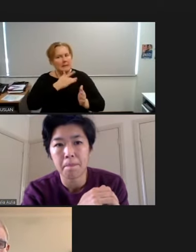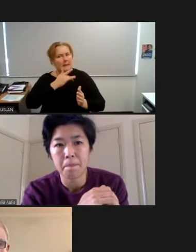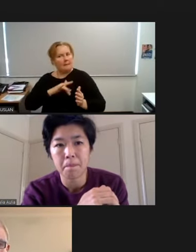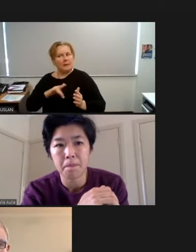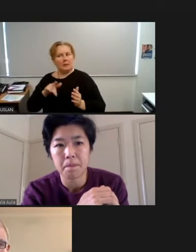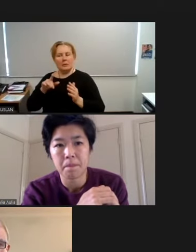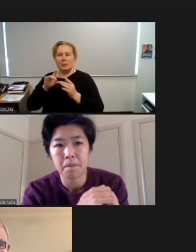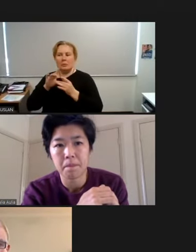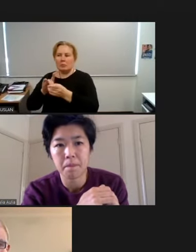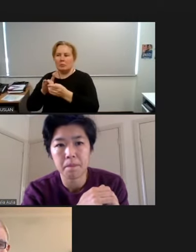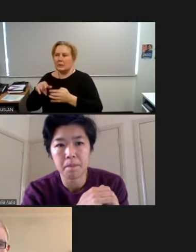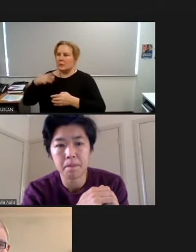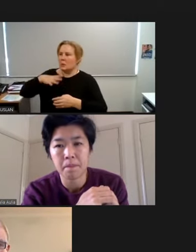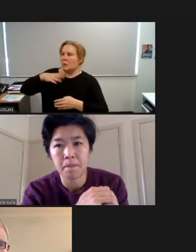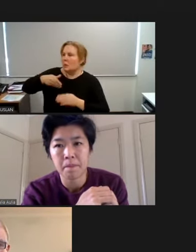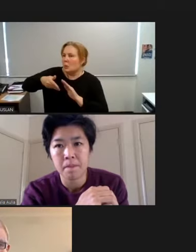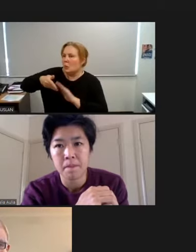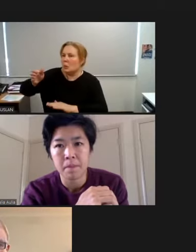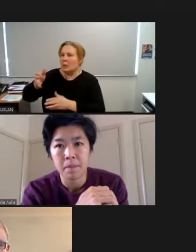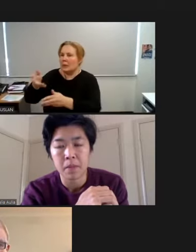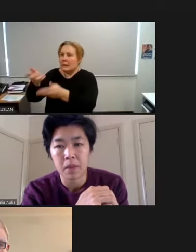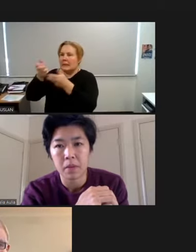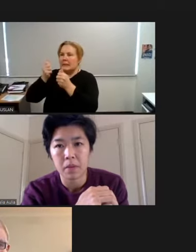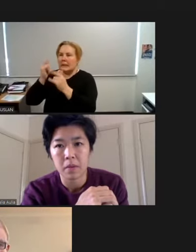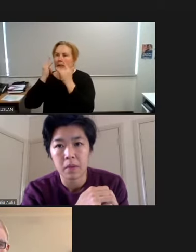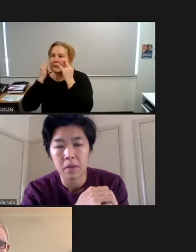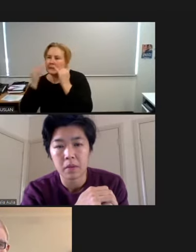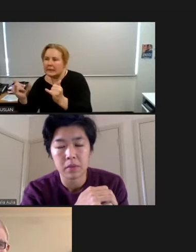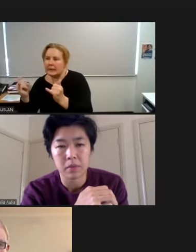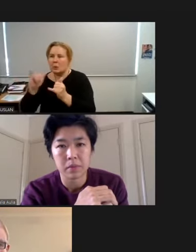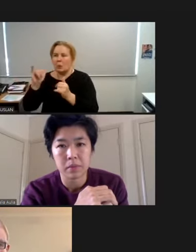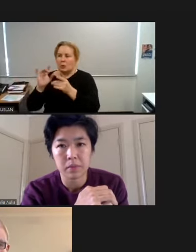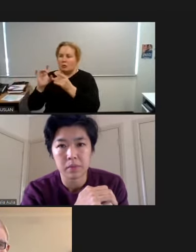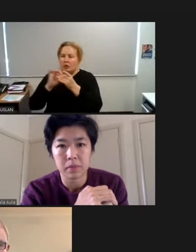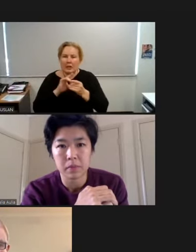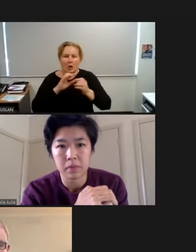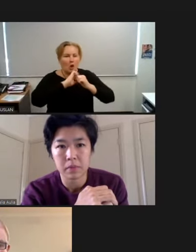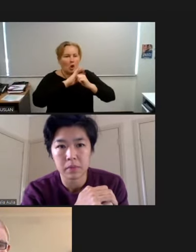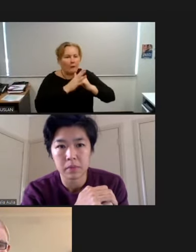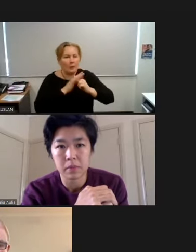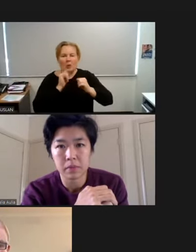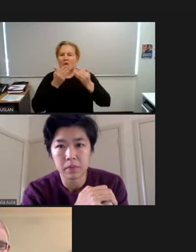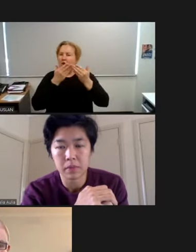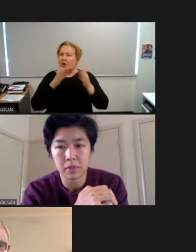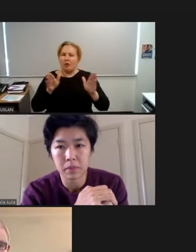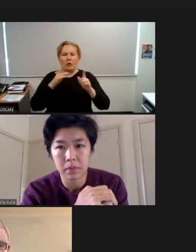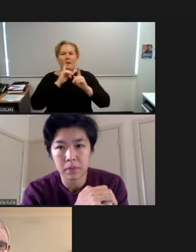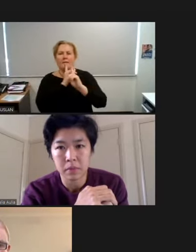more generally as well, and I guess any general information or advice that you have.